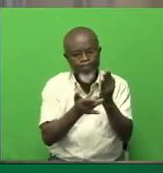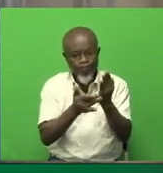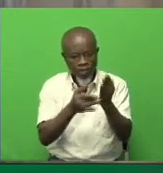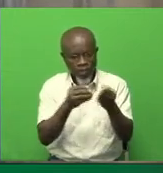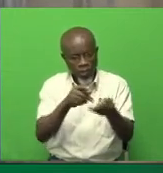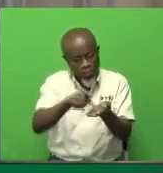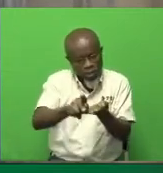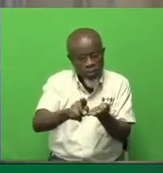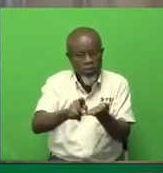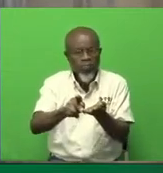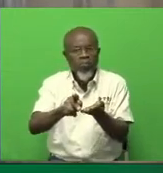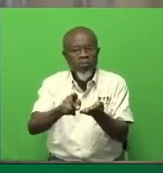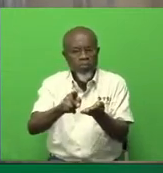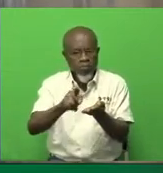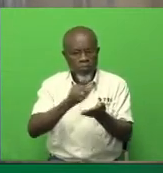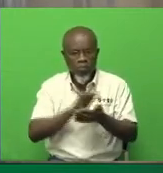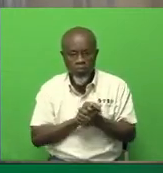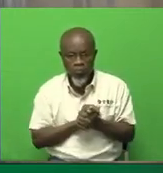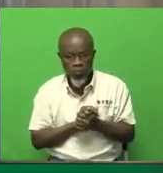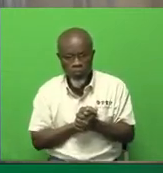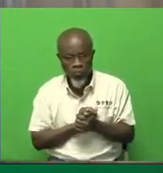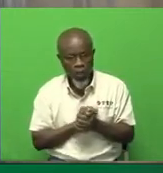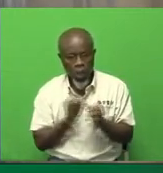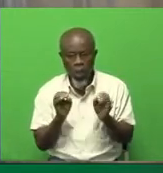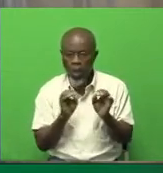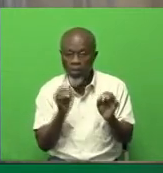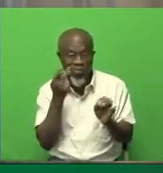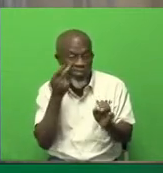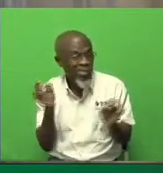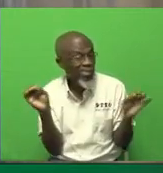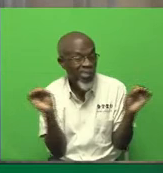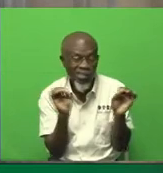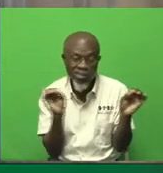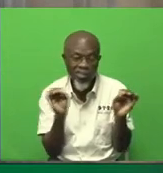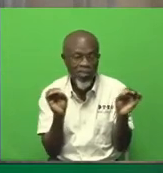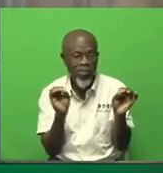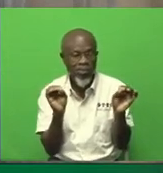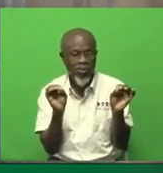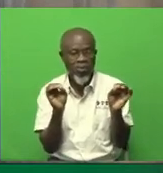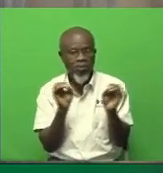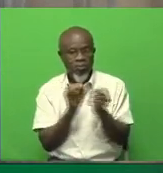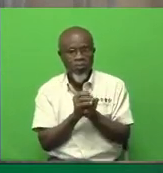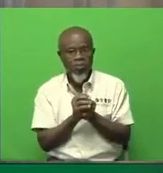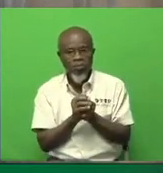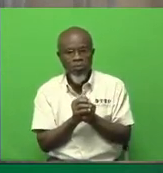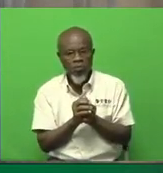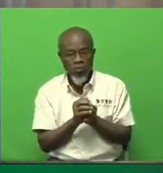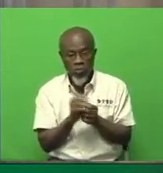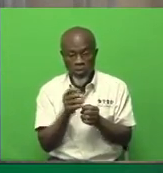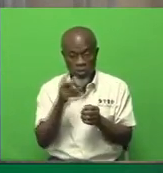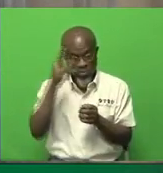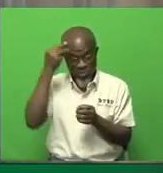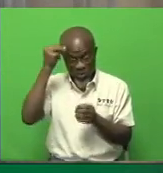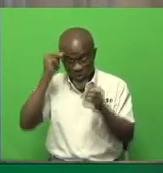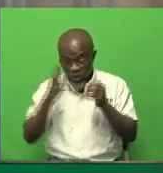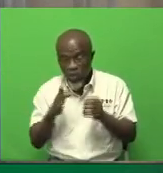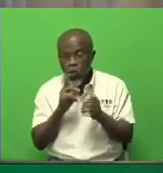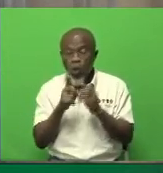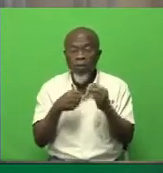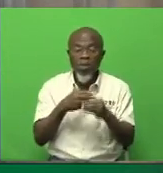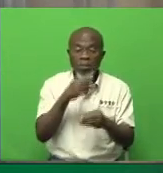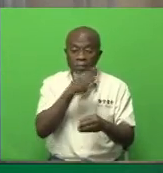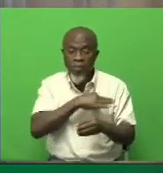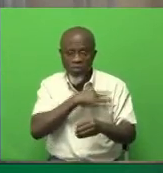but with no results up to this time the minister spoke about the benefits of these two projects while